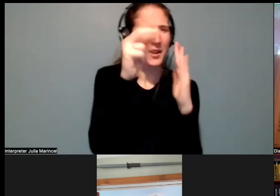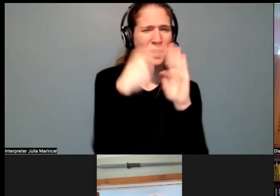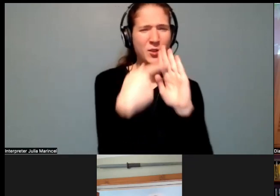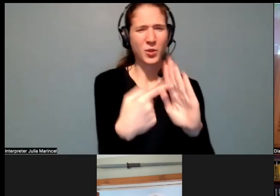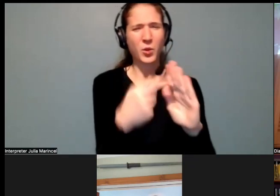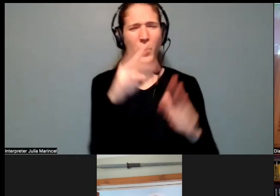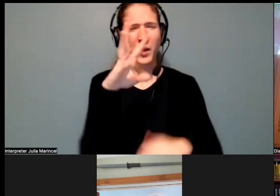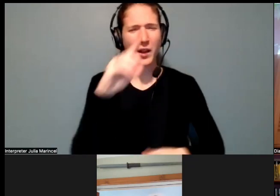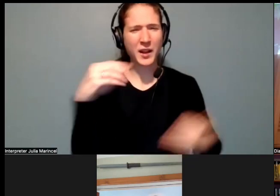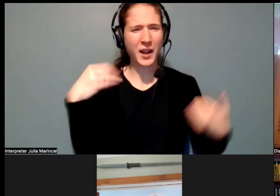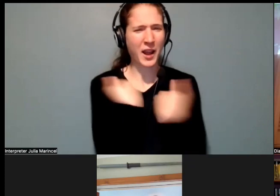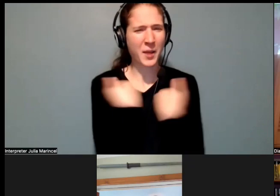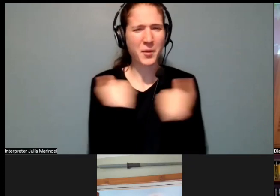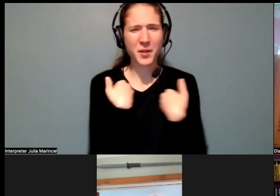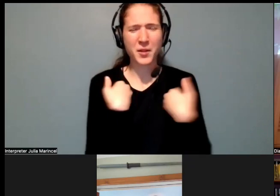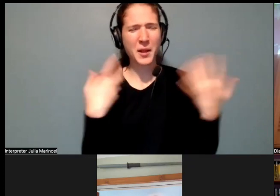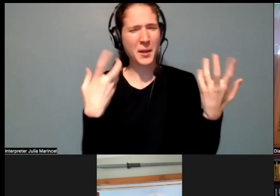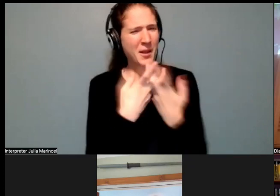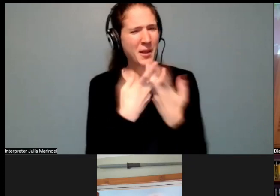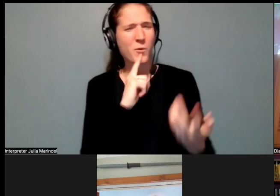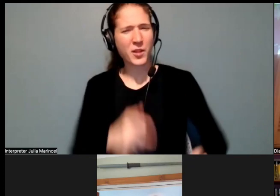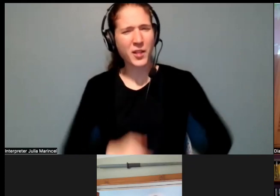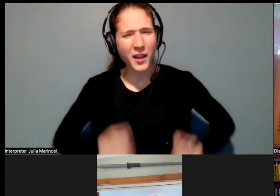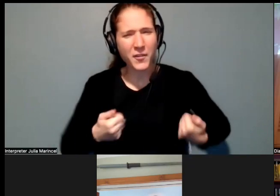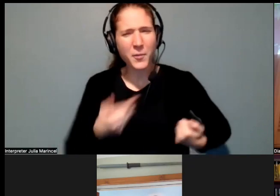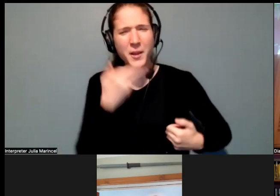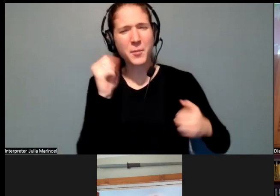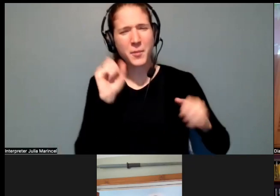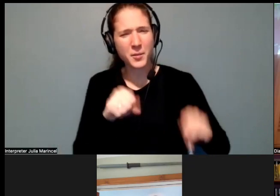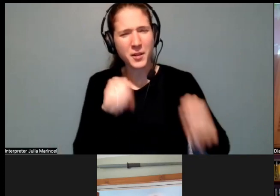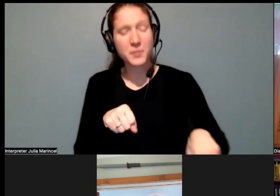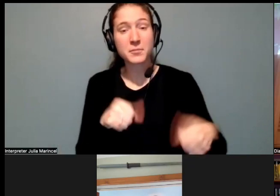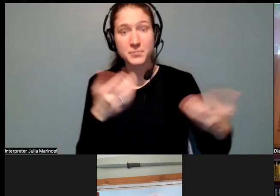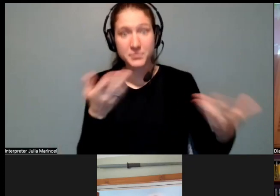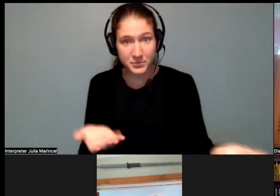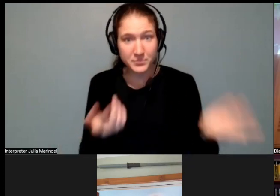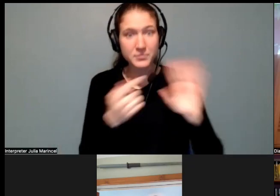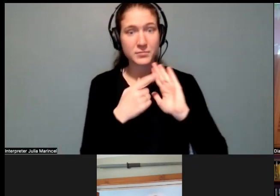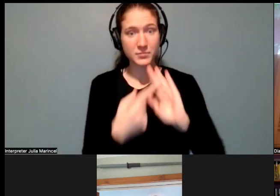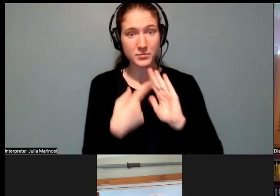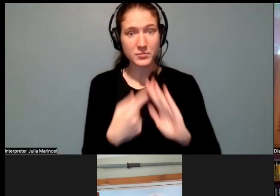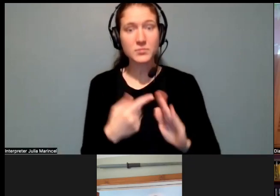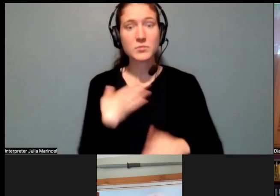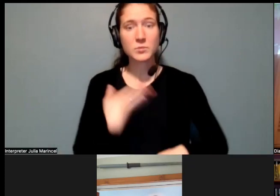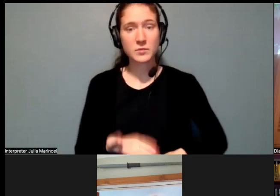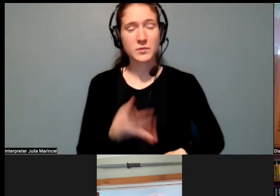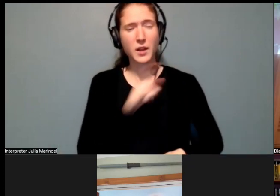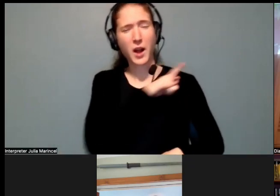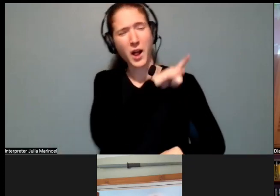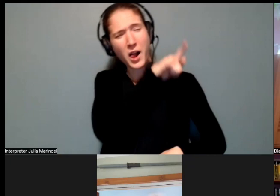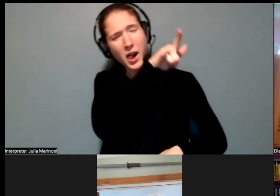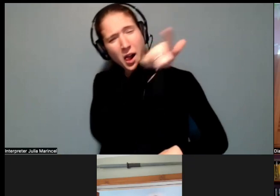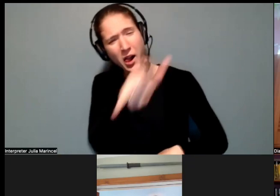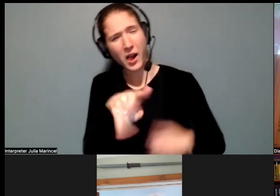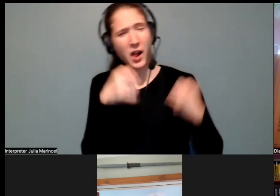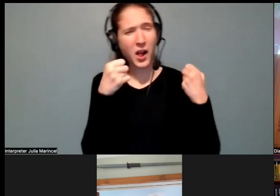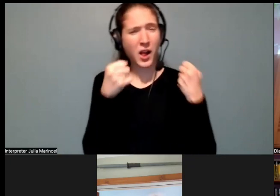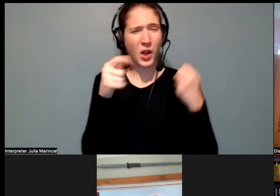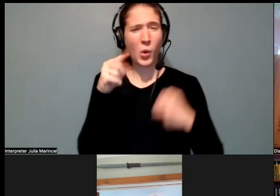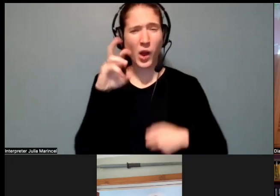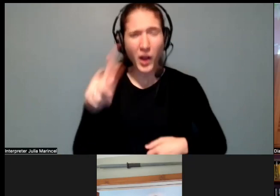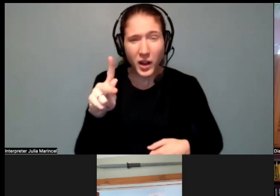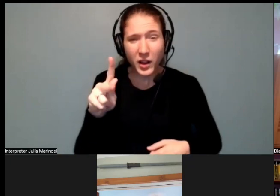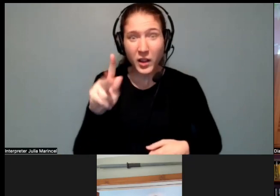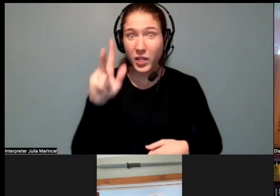accurate and lifelike as possible. This includes, for example, traveling by plane and truck a total of 34